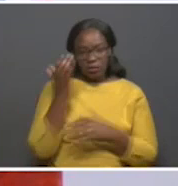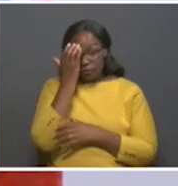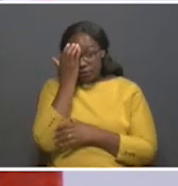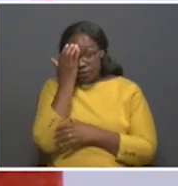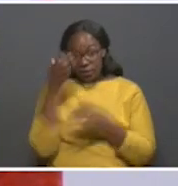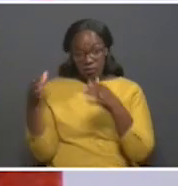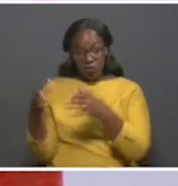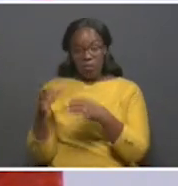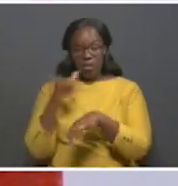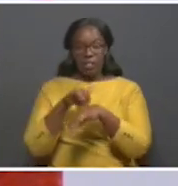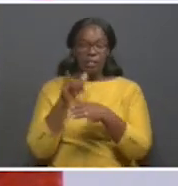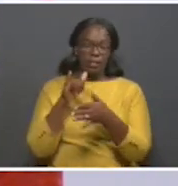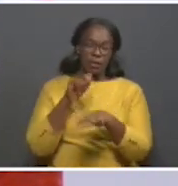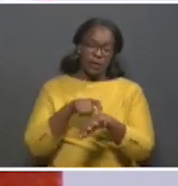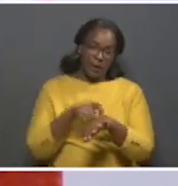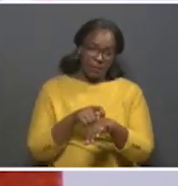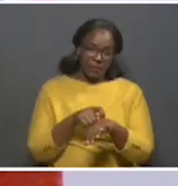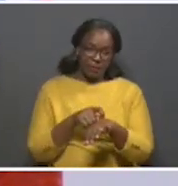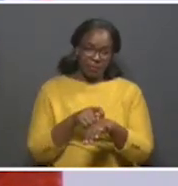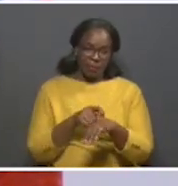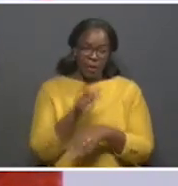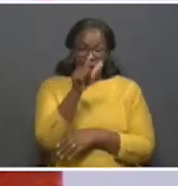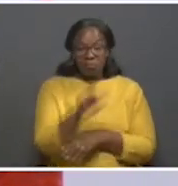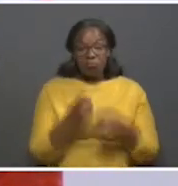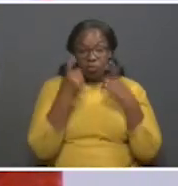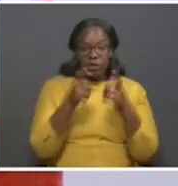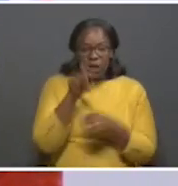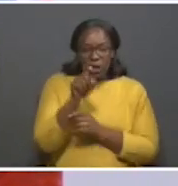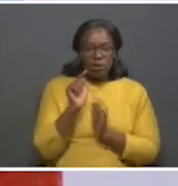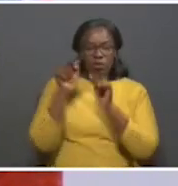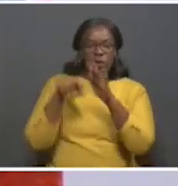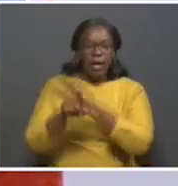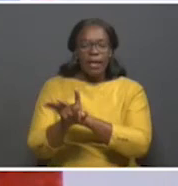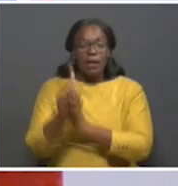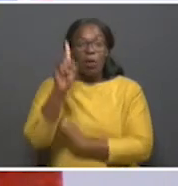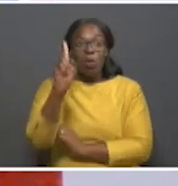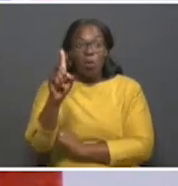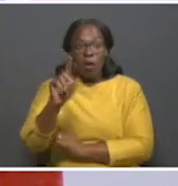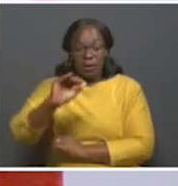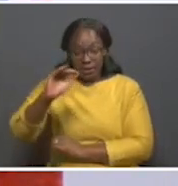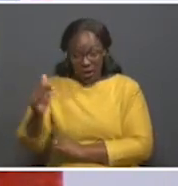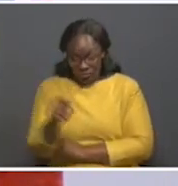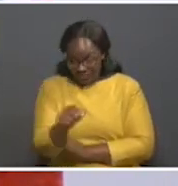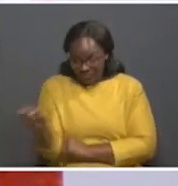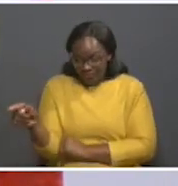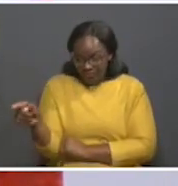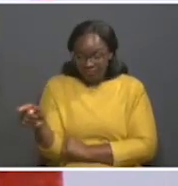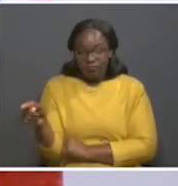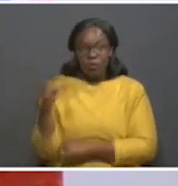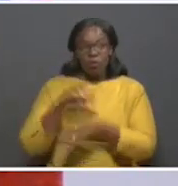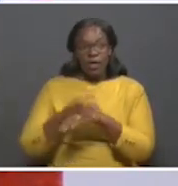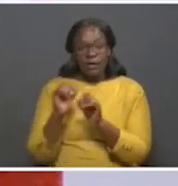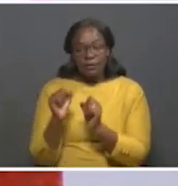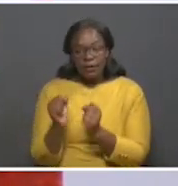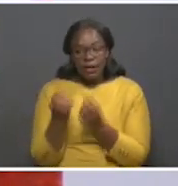Israel at this time. A perpetrator needed to run to at least one of the six to seek refuge or to